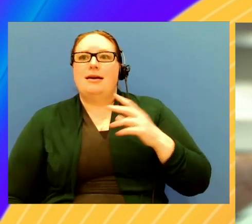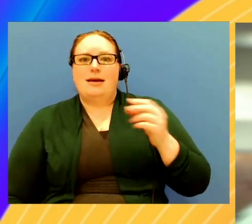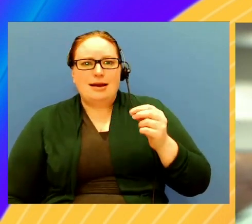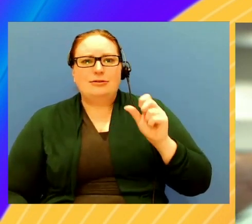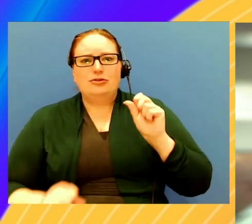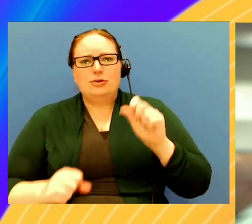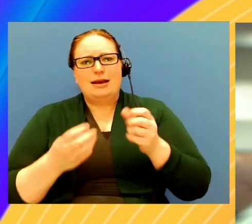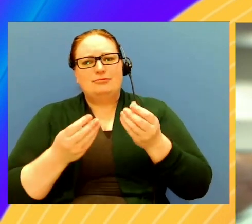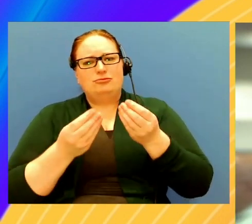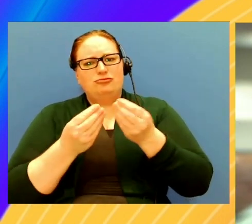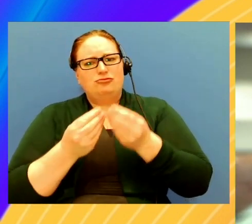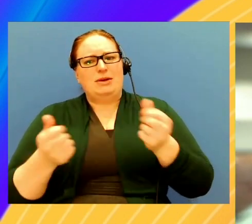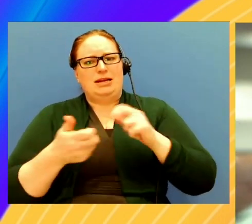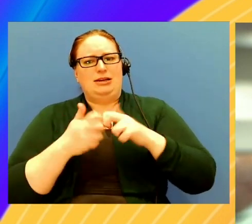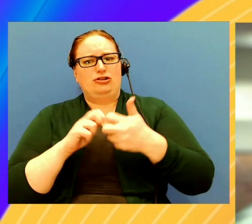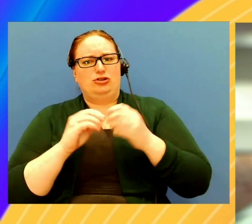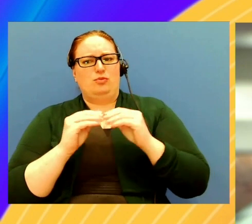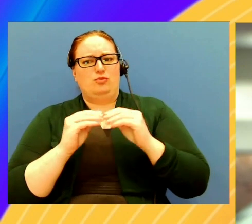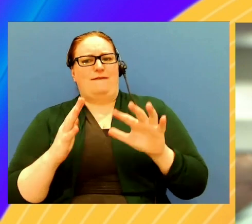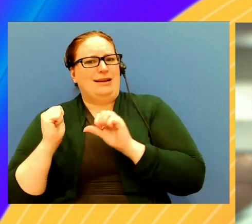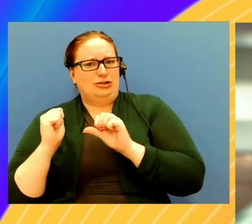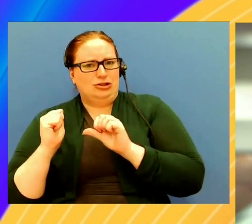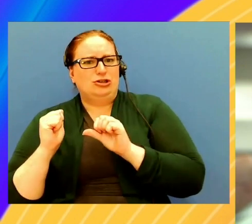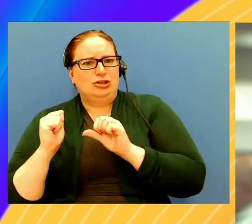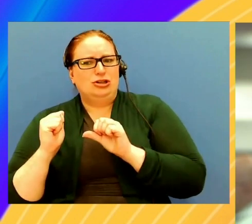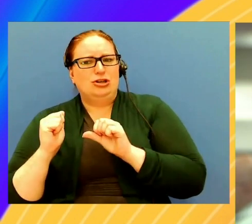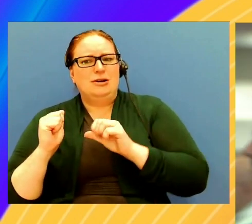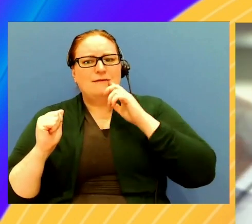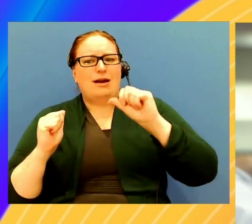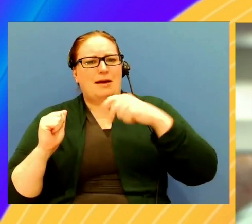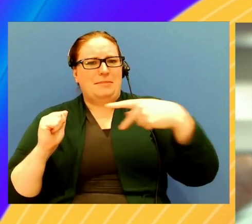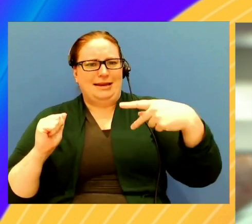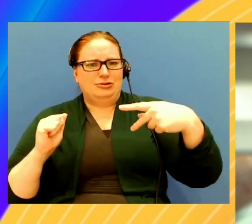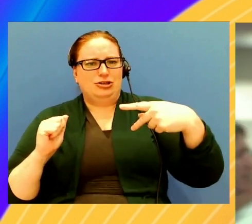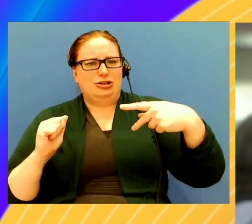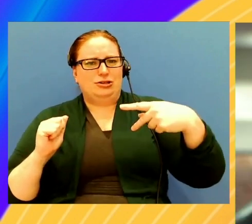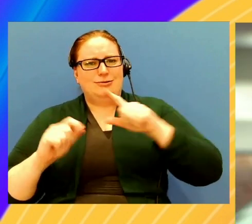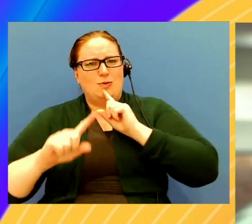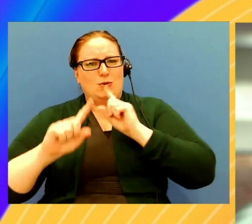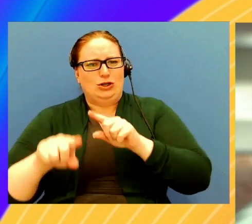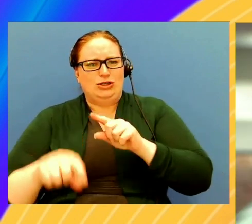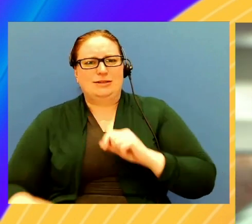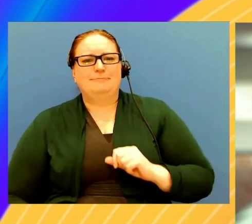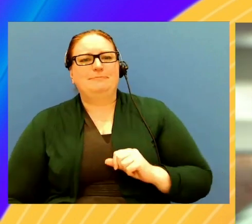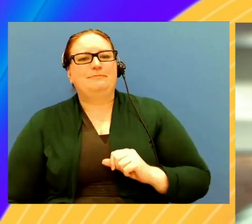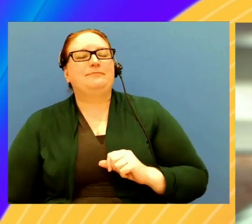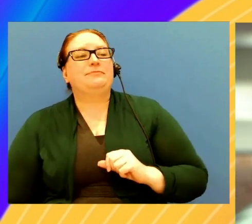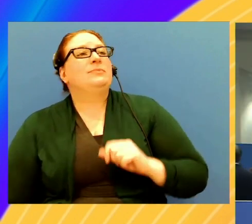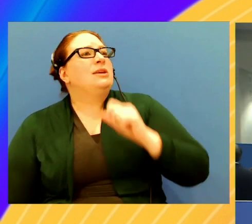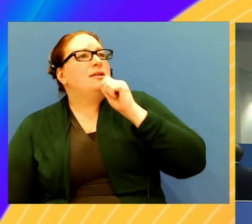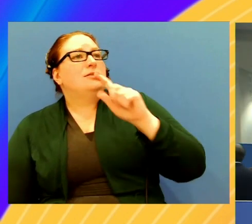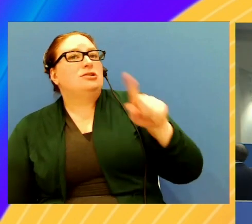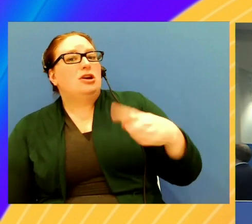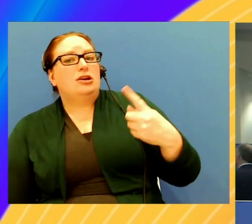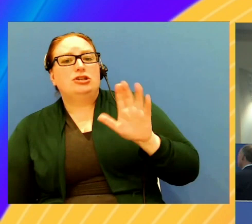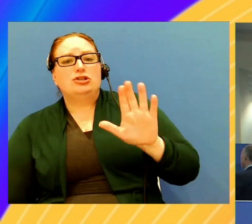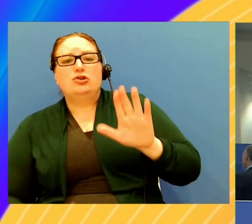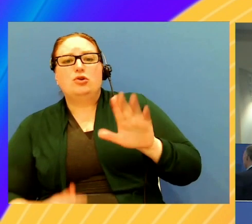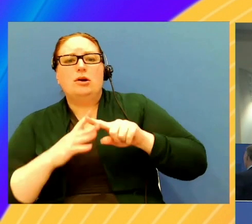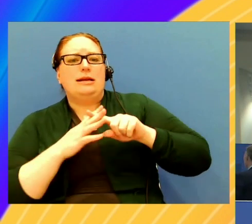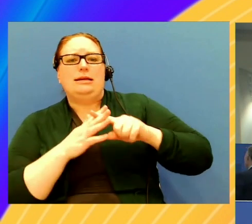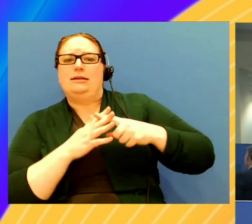remediate issues faster for your application owners. And it seems like it's not just your initial, like